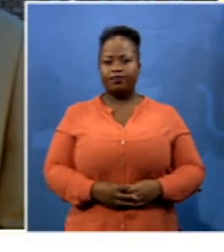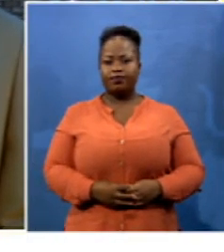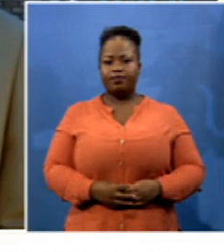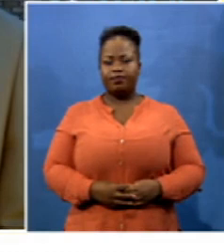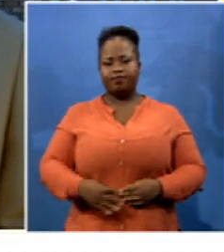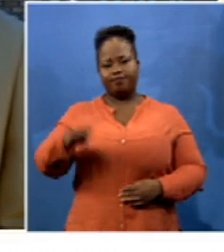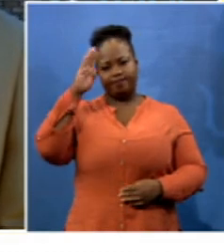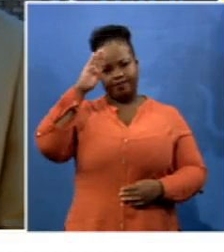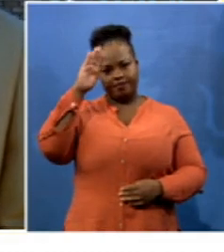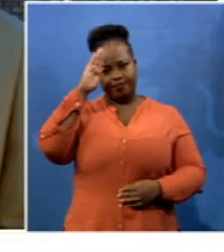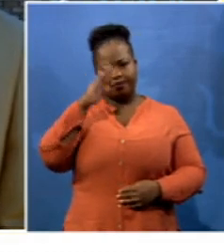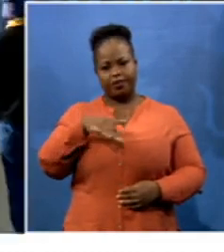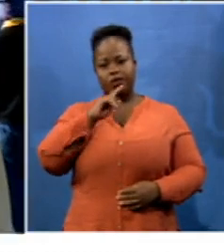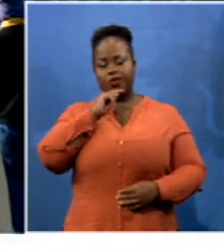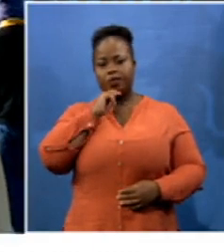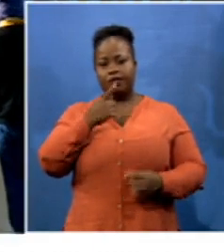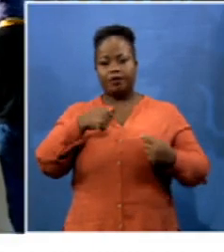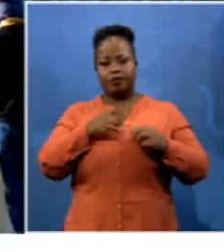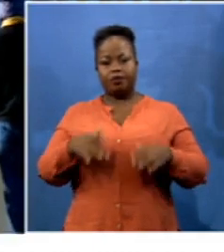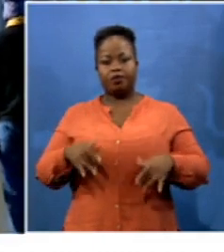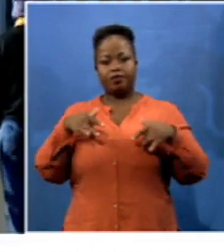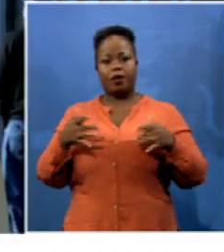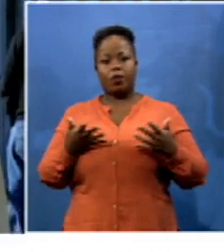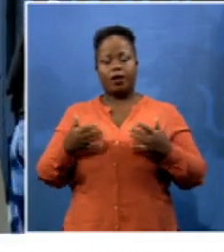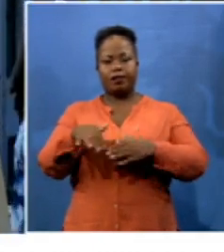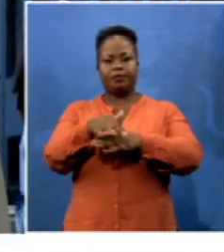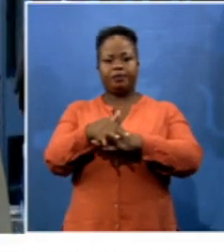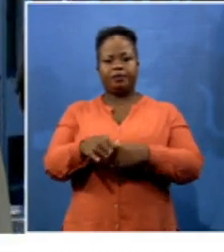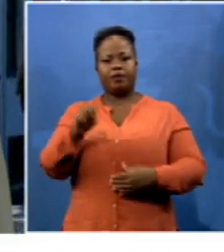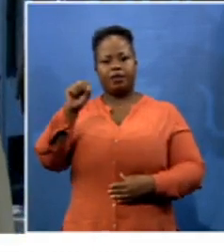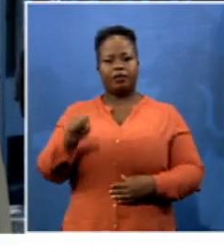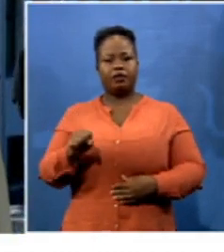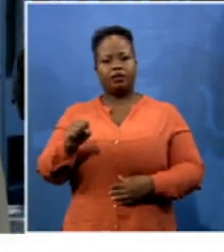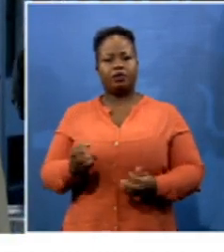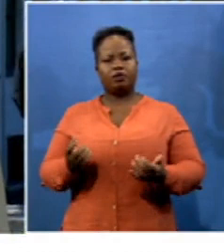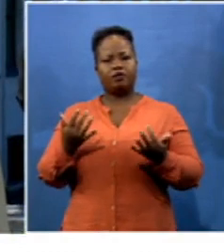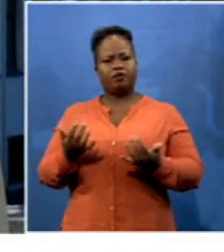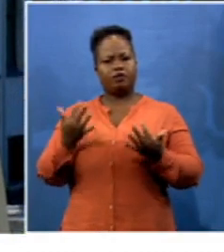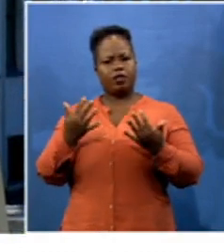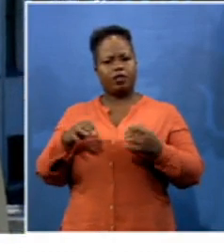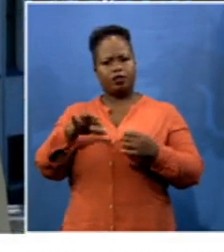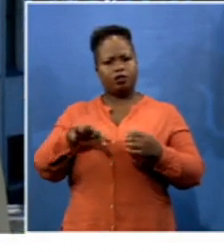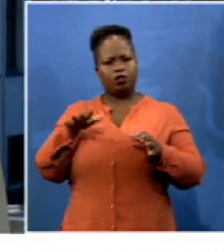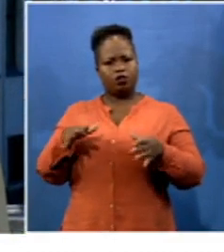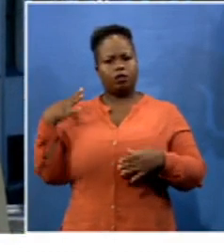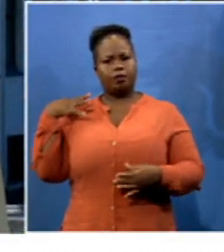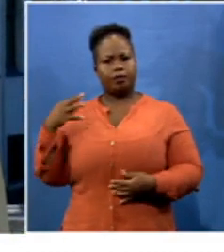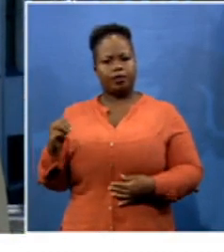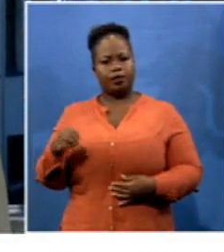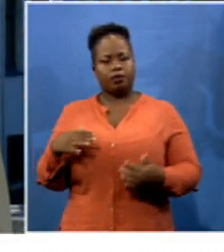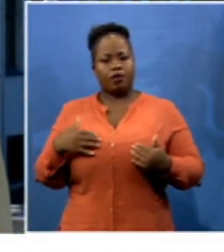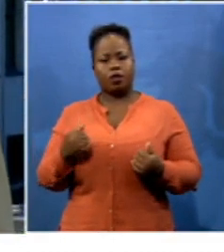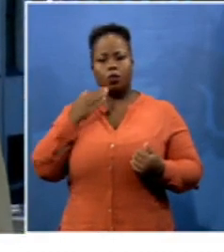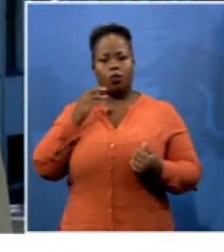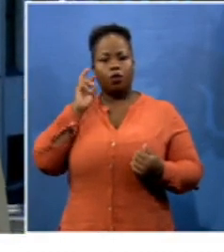A very good morning to you, Leanne. We are now broadcasting outside the South End Fire Station, where we saw the Minister of Health, Dr Zweli